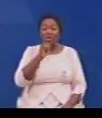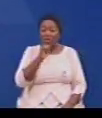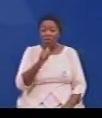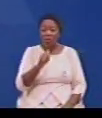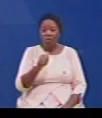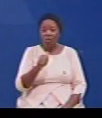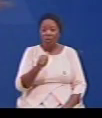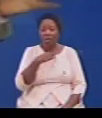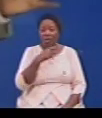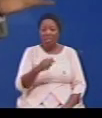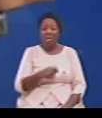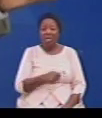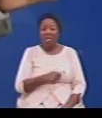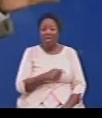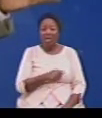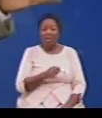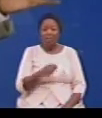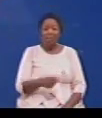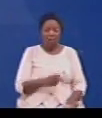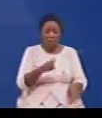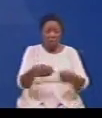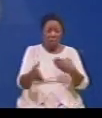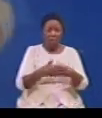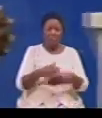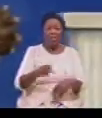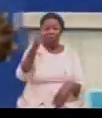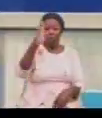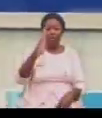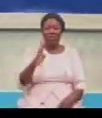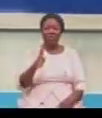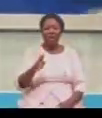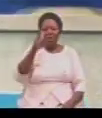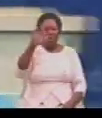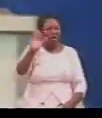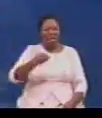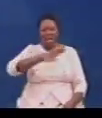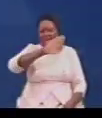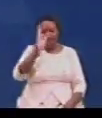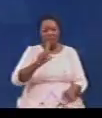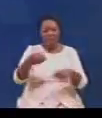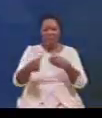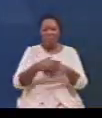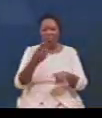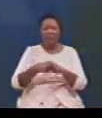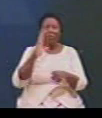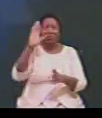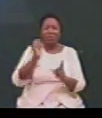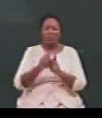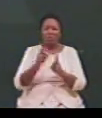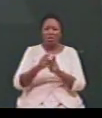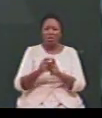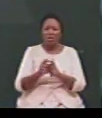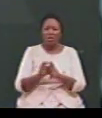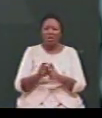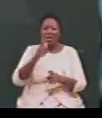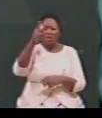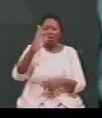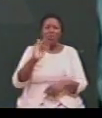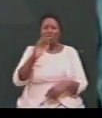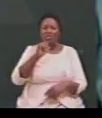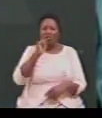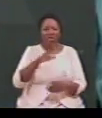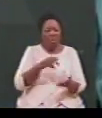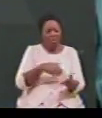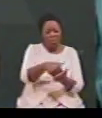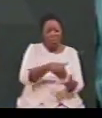a backward God. God is not a God, a